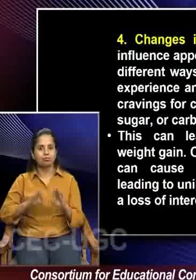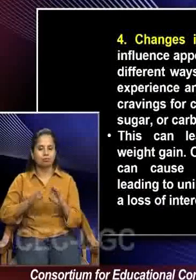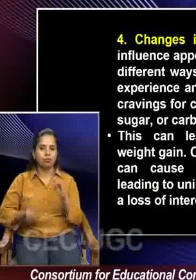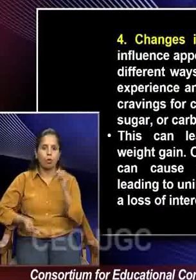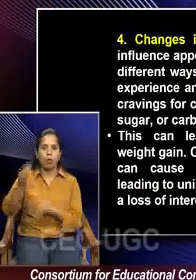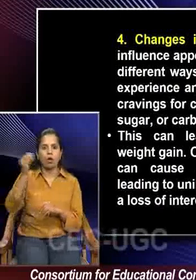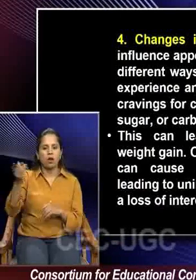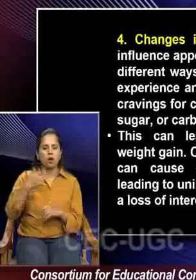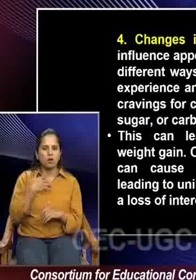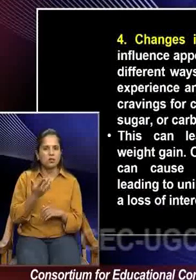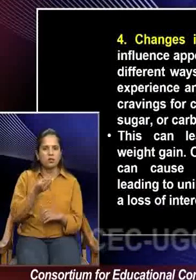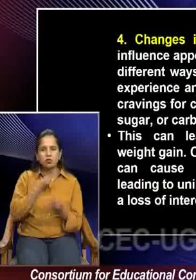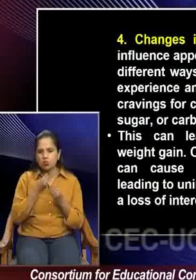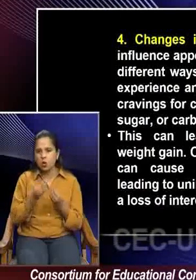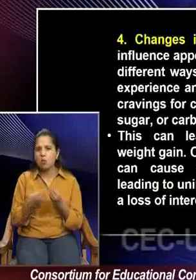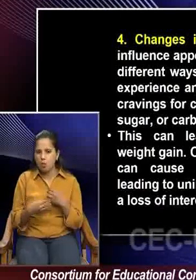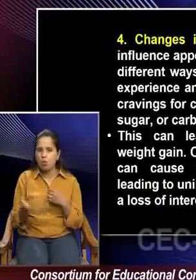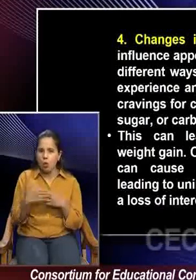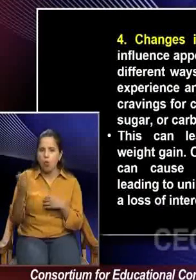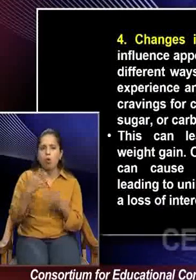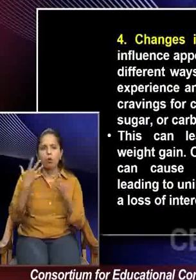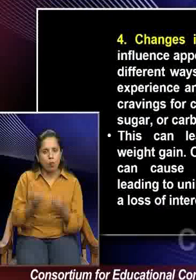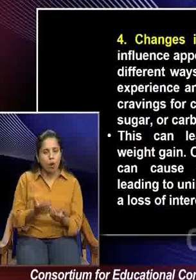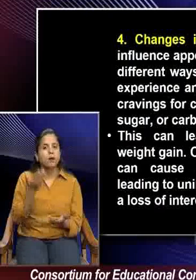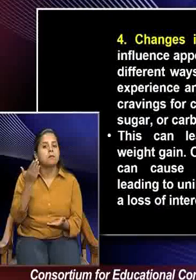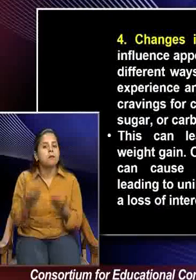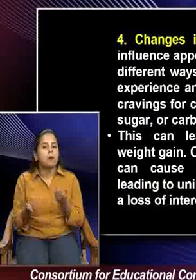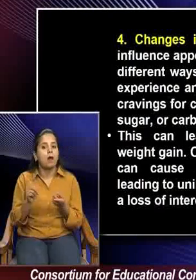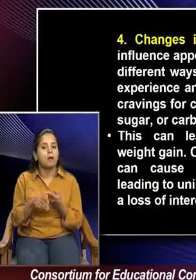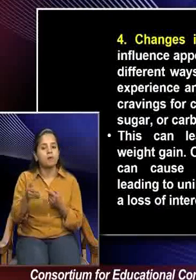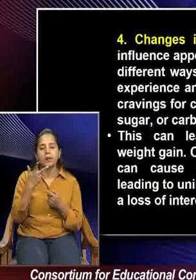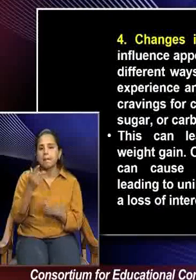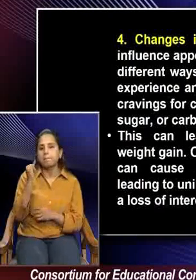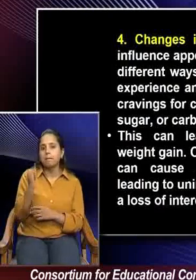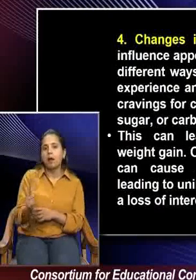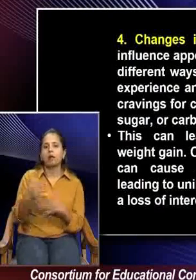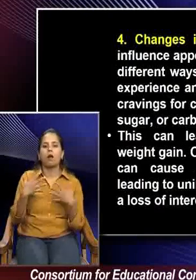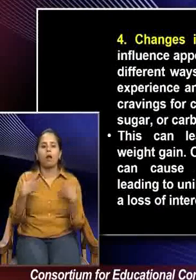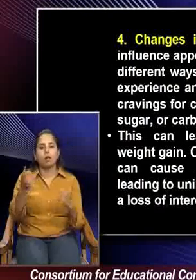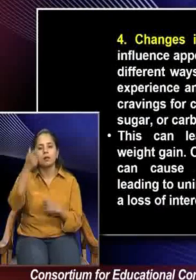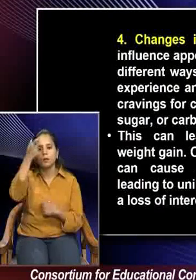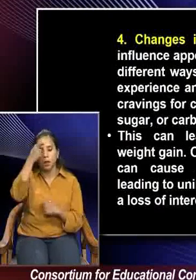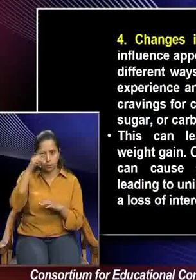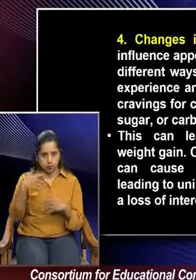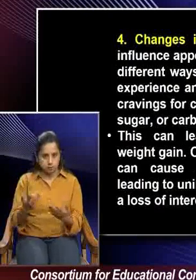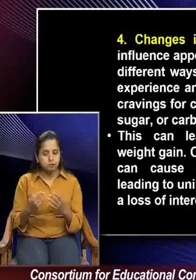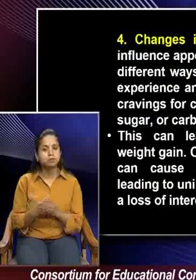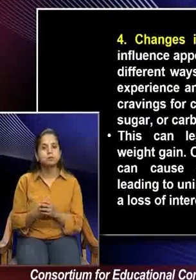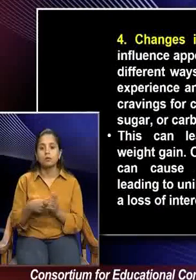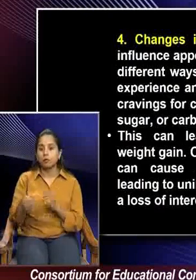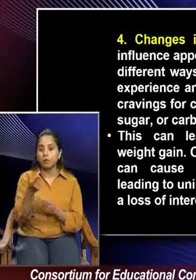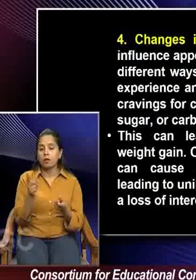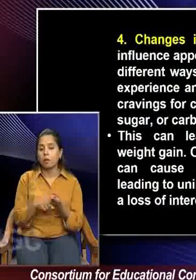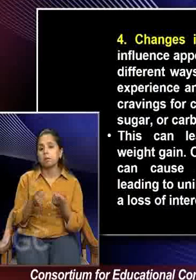more craving for food, leading to the bad health conditions. This can